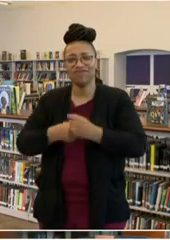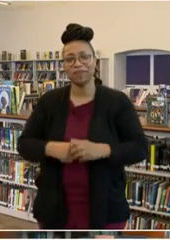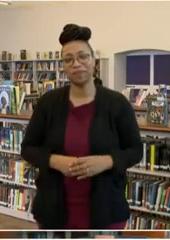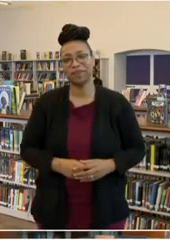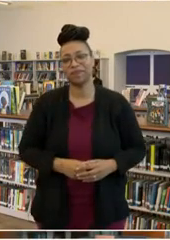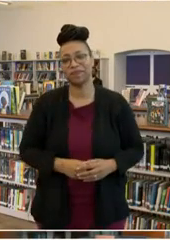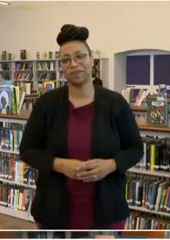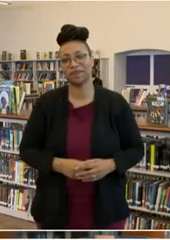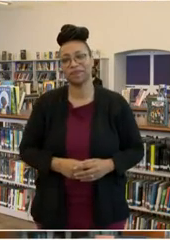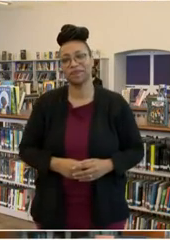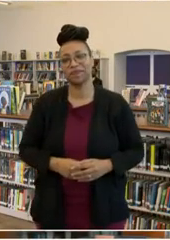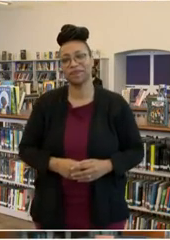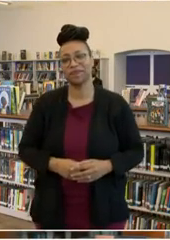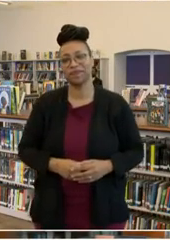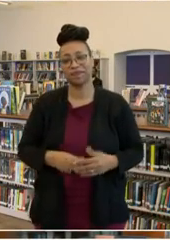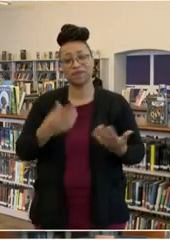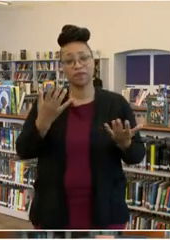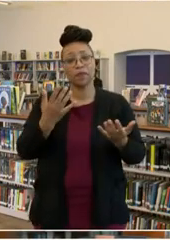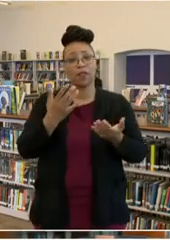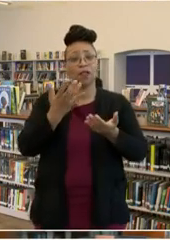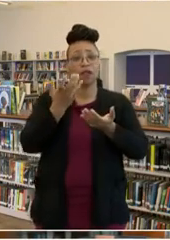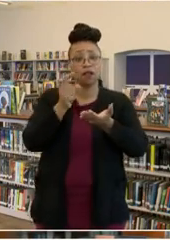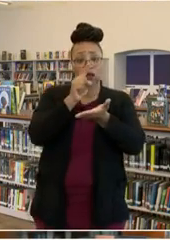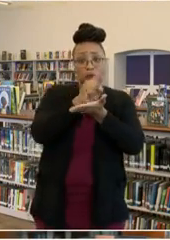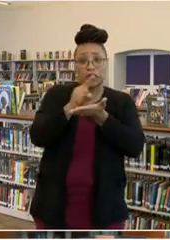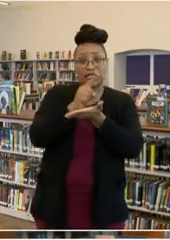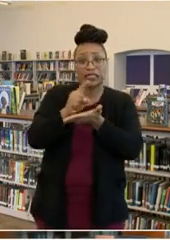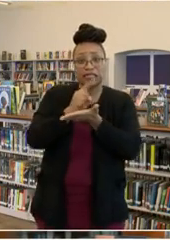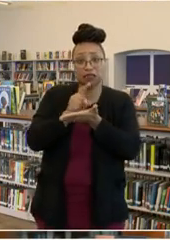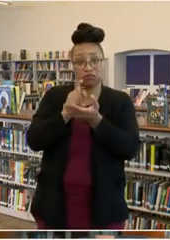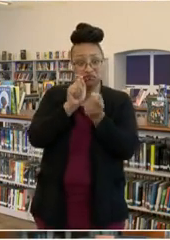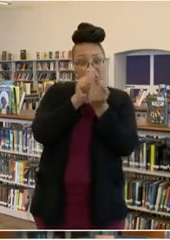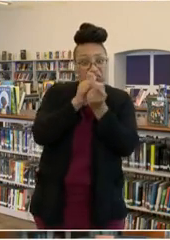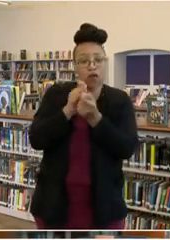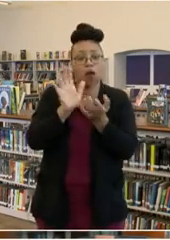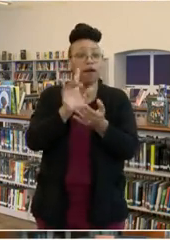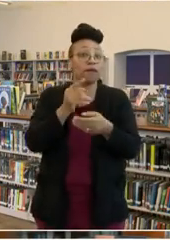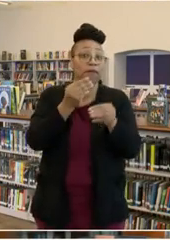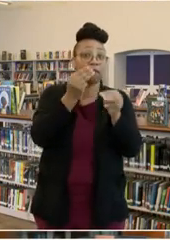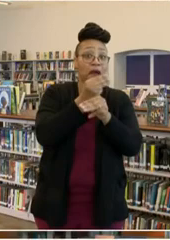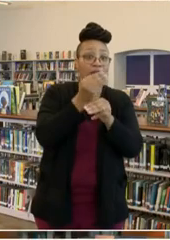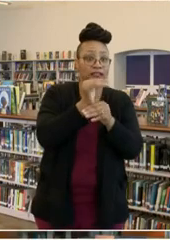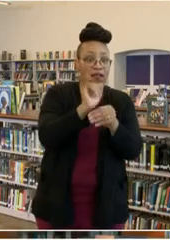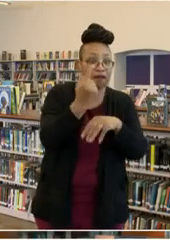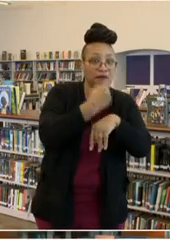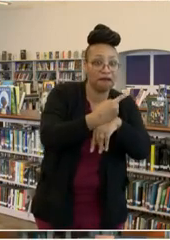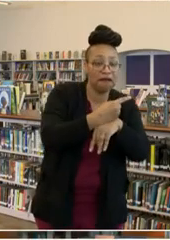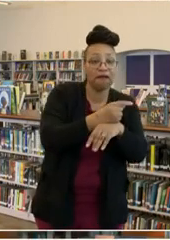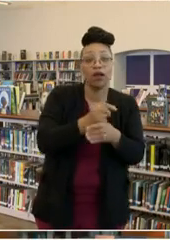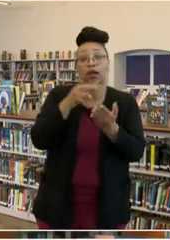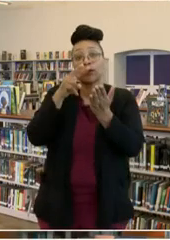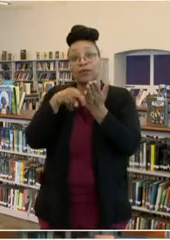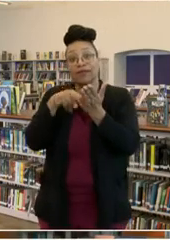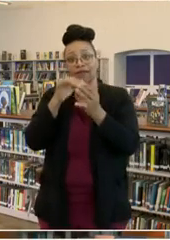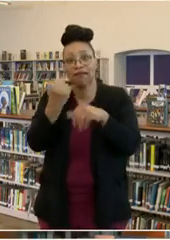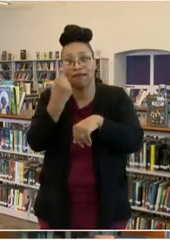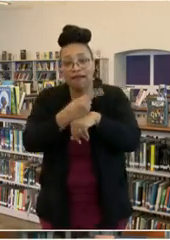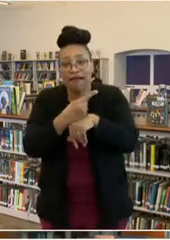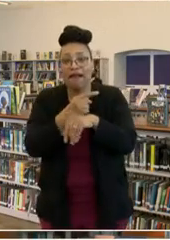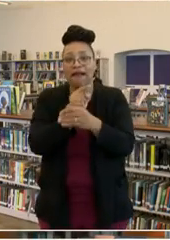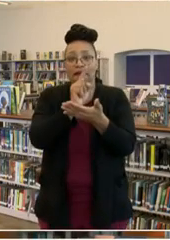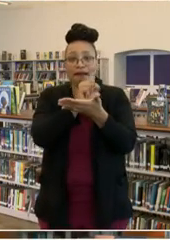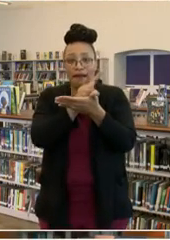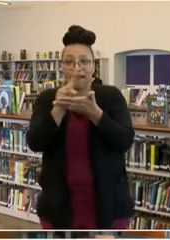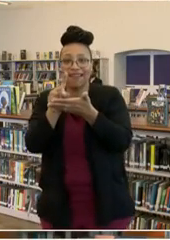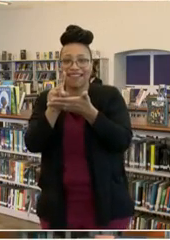It's focused on math and literacy, and it really is one of our signature investments in accelerated learning. We were very clear that coming back